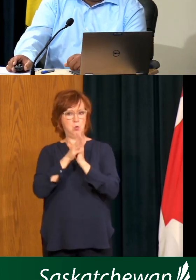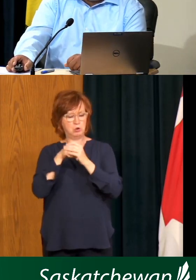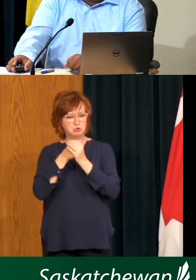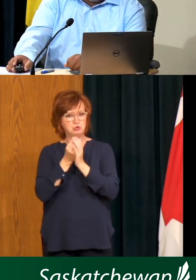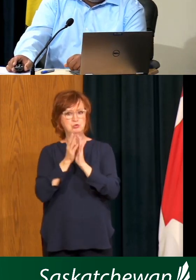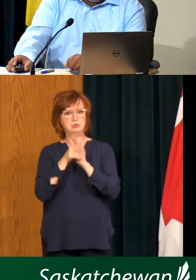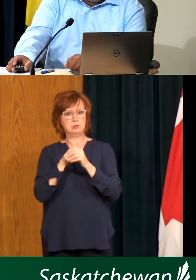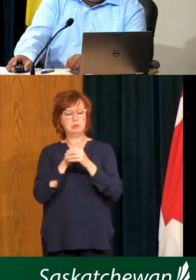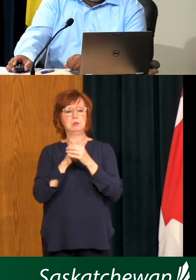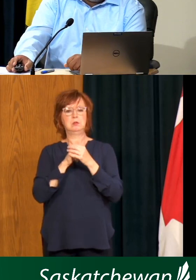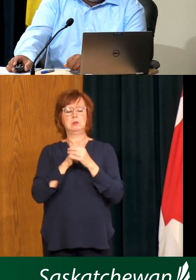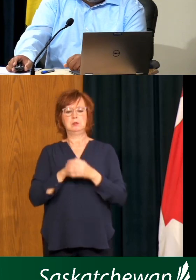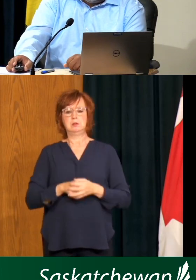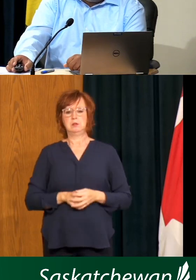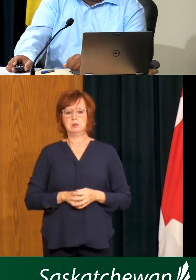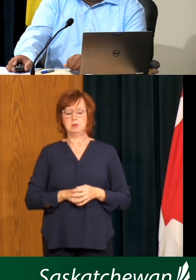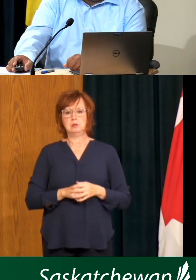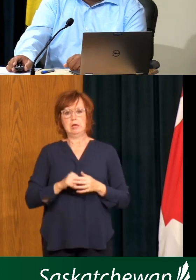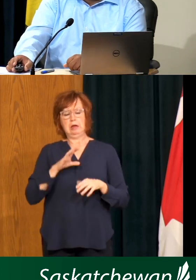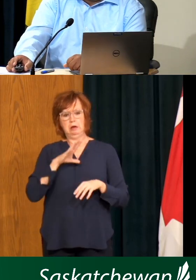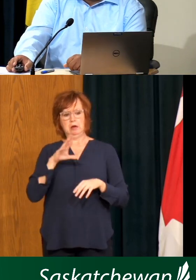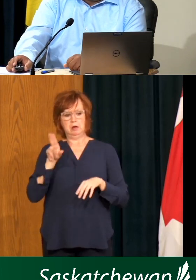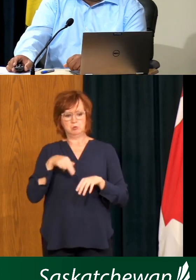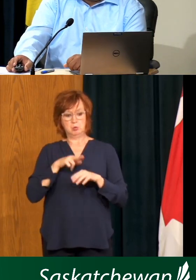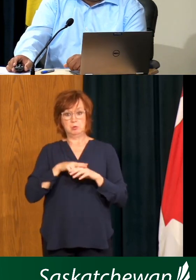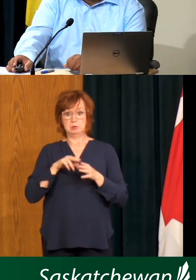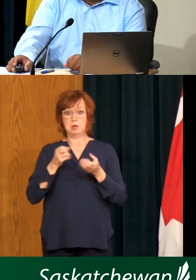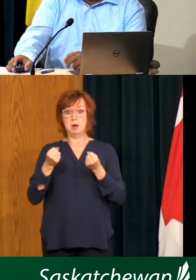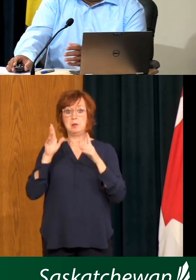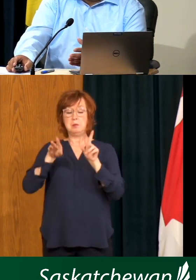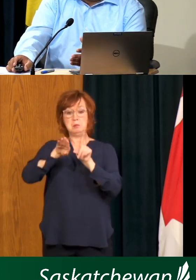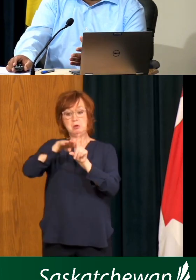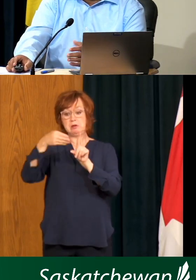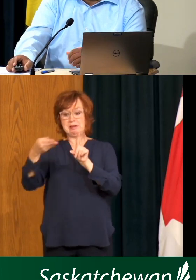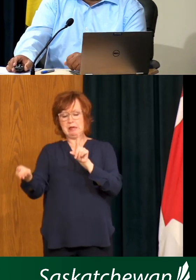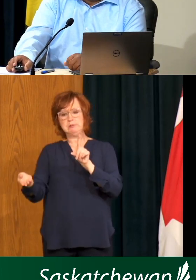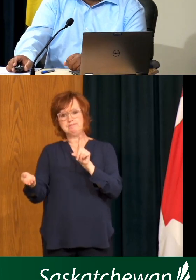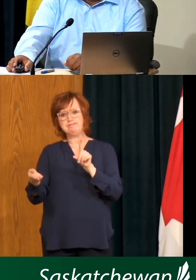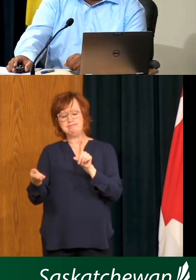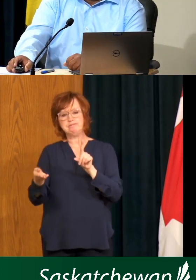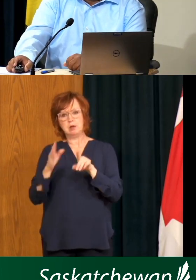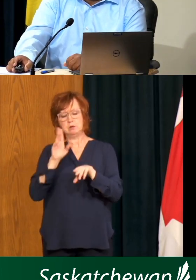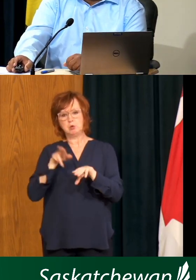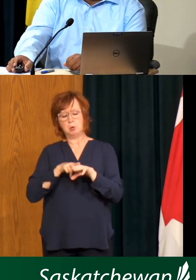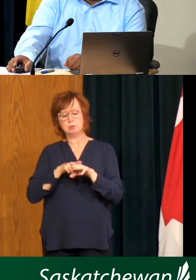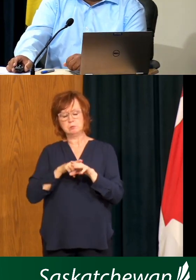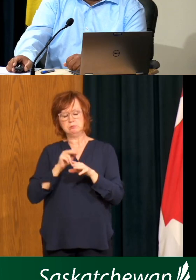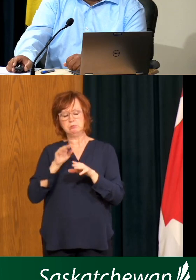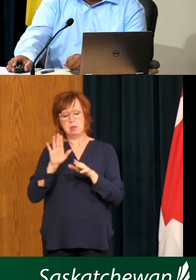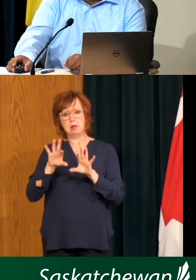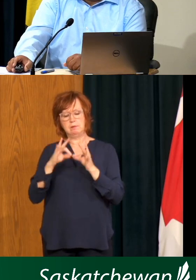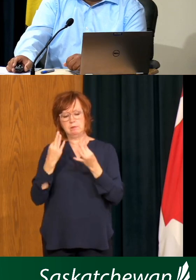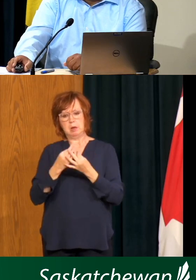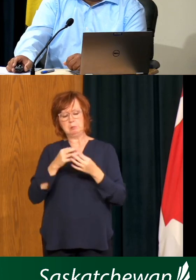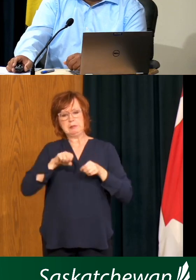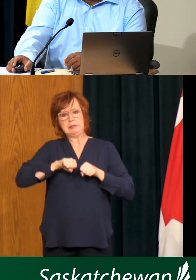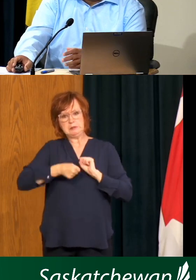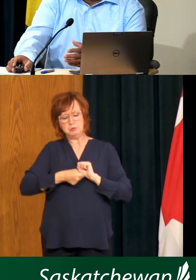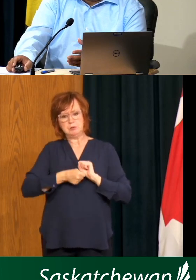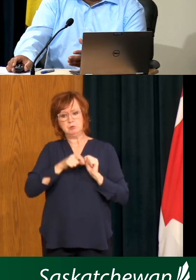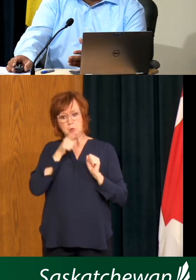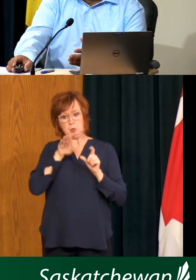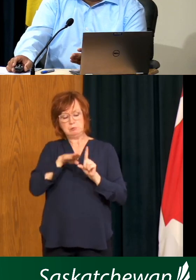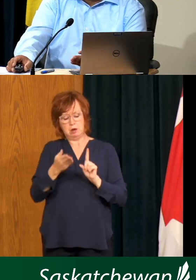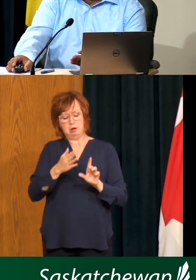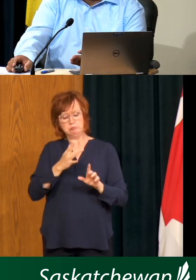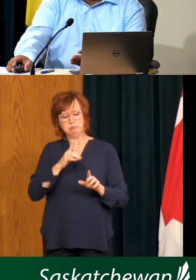tragedy for the family and loved ones, our death rate also has been much lower, and also because of the excellent work that has been done by staff in